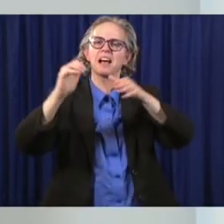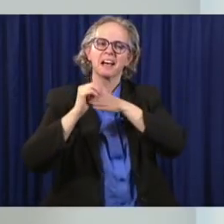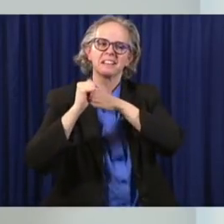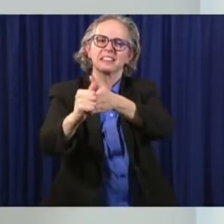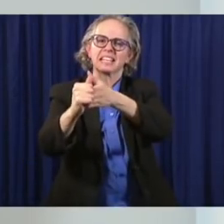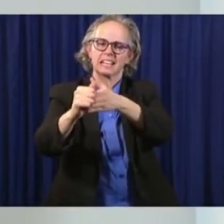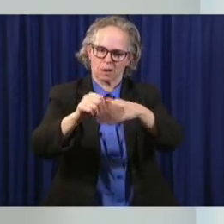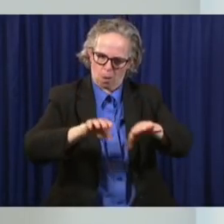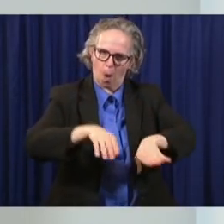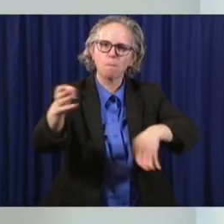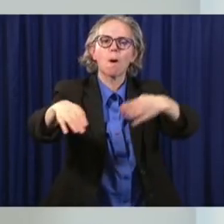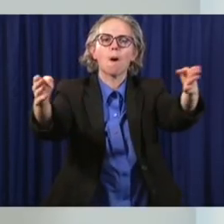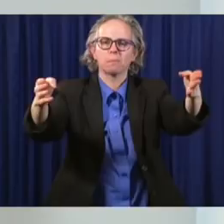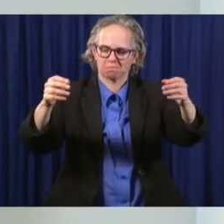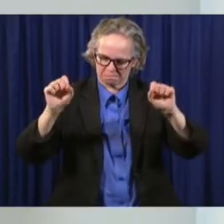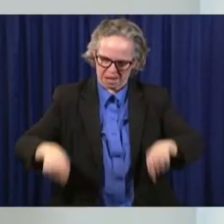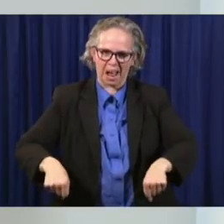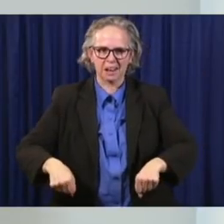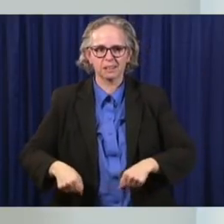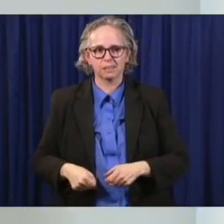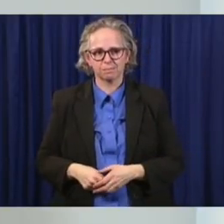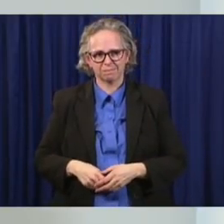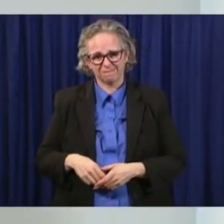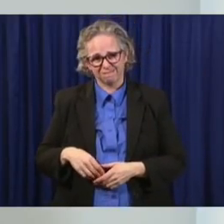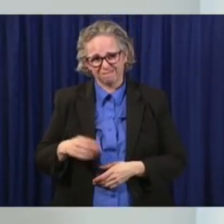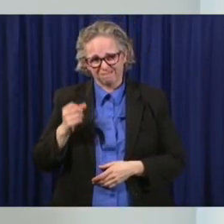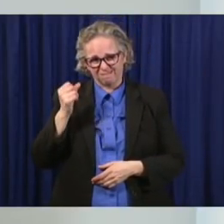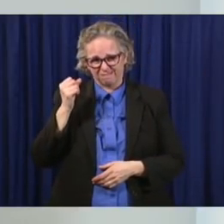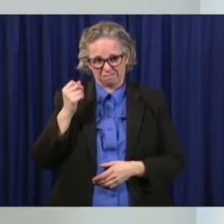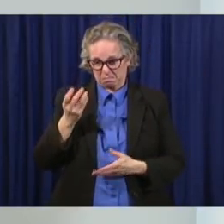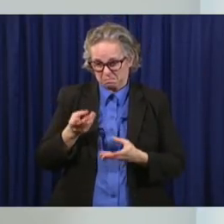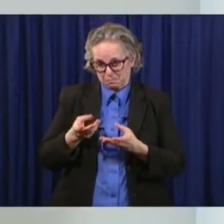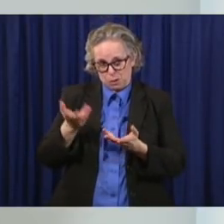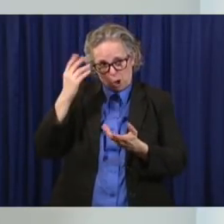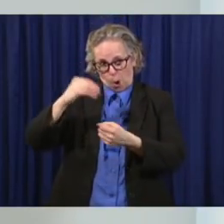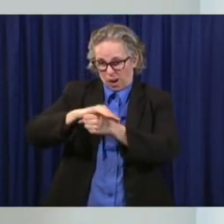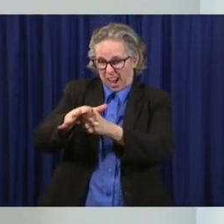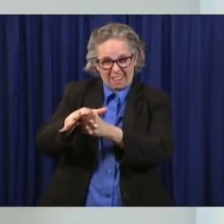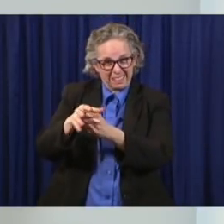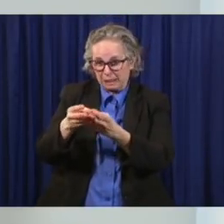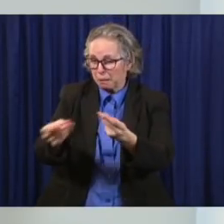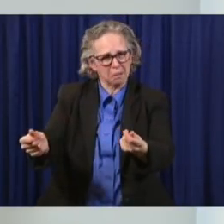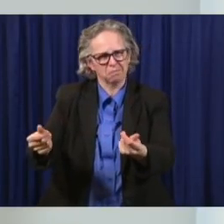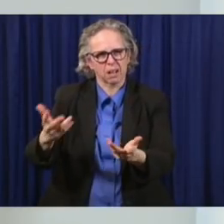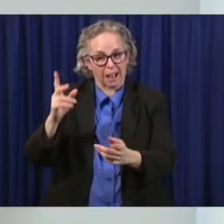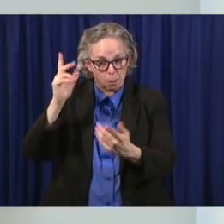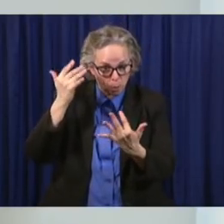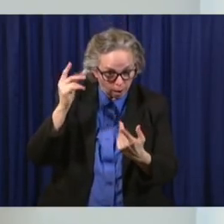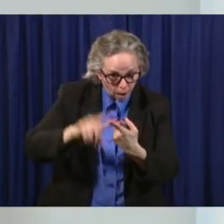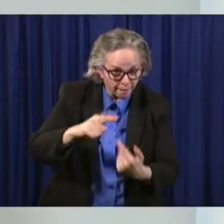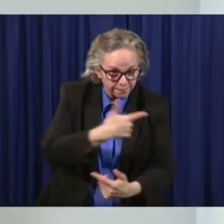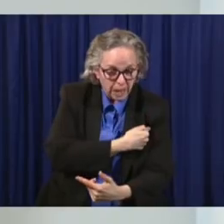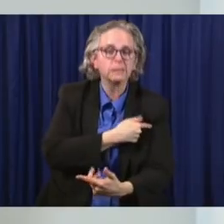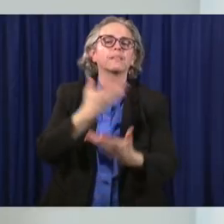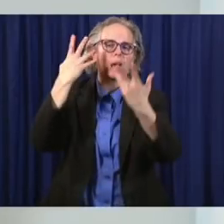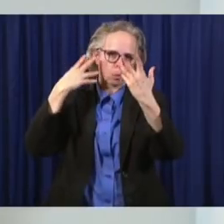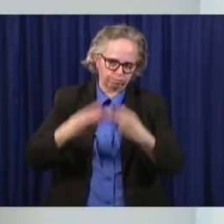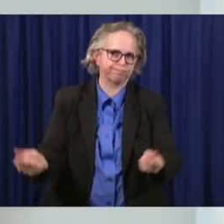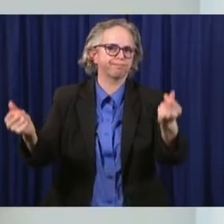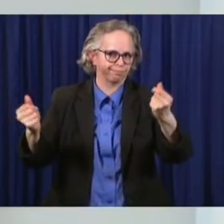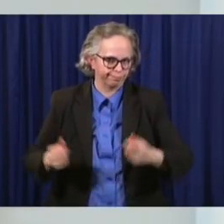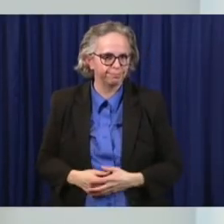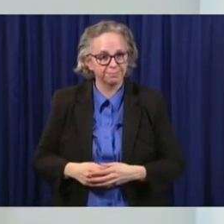vaccine developed. But as Governor noted, hospitals, we went away from